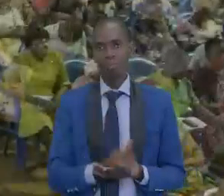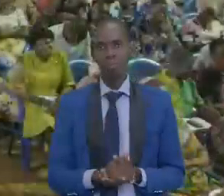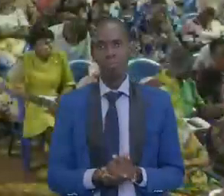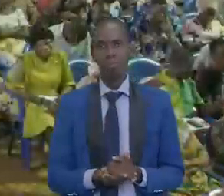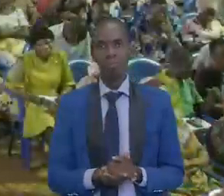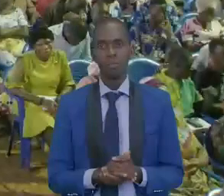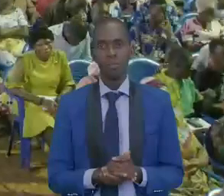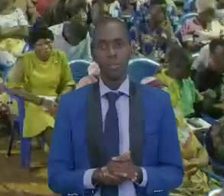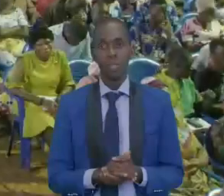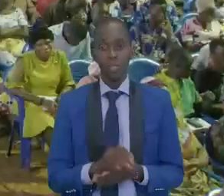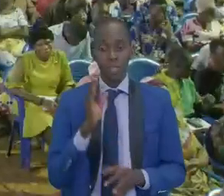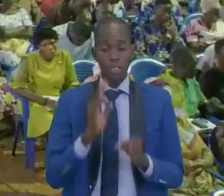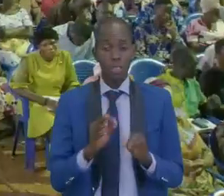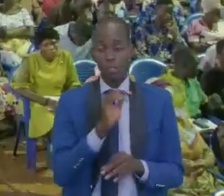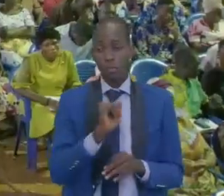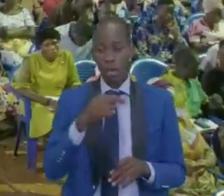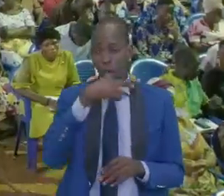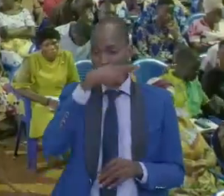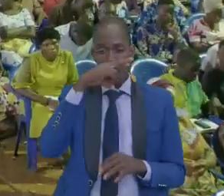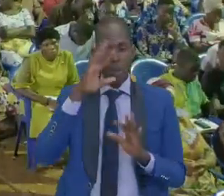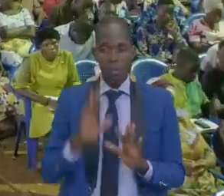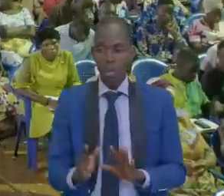If a criminal had been in my palace,